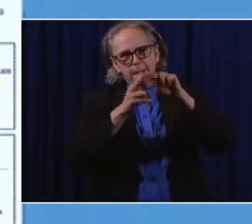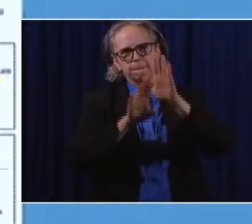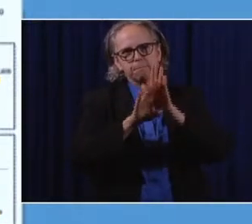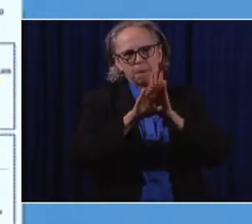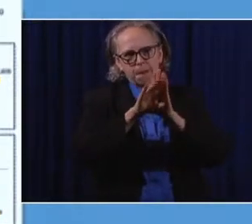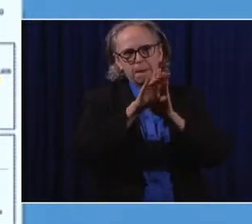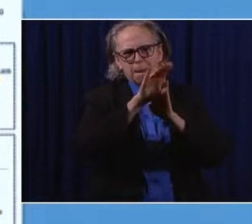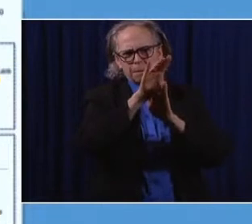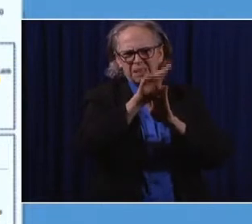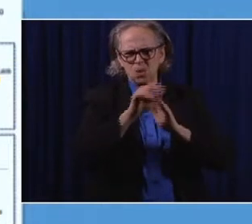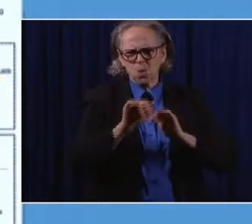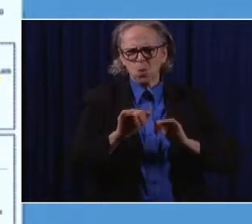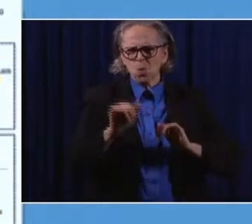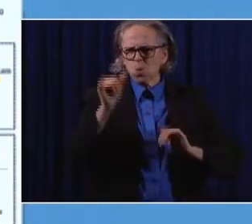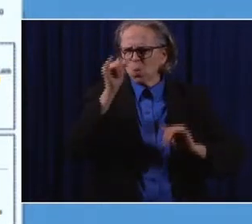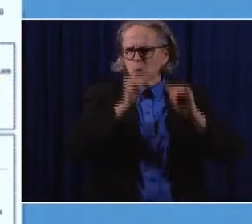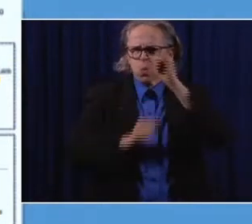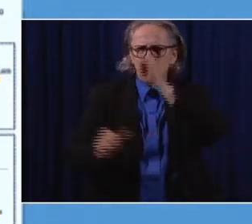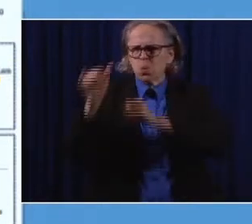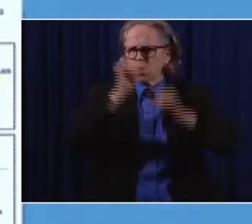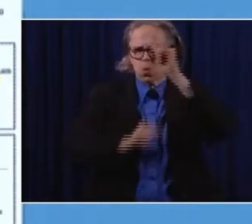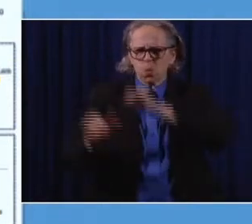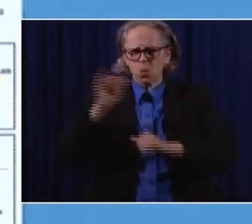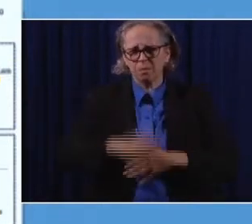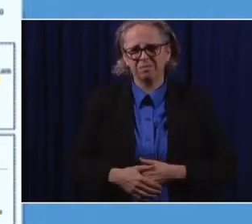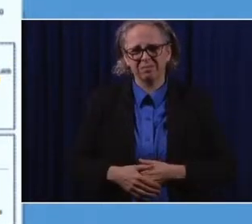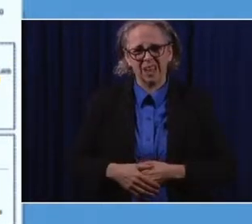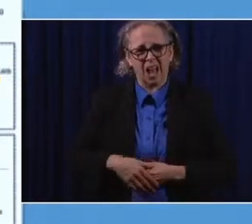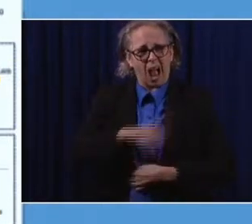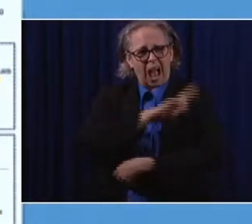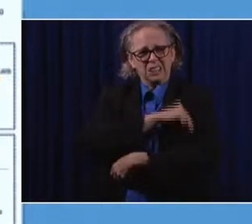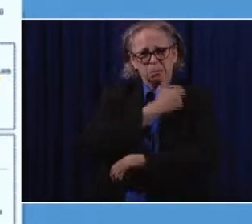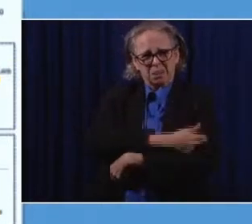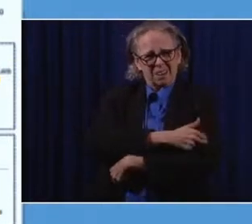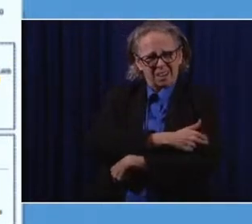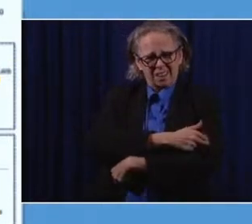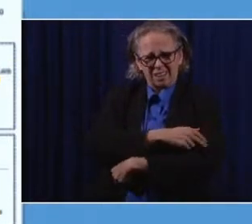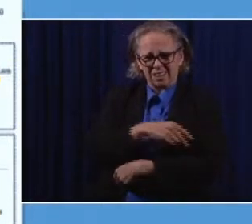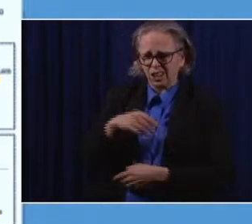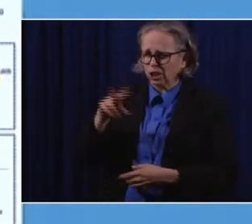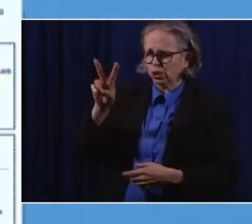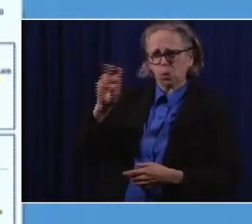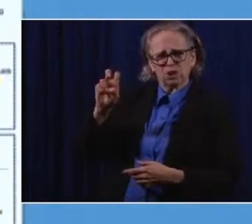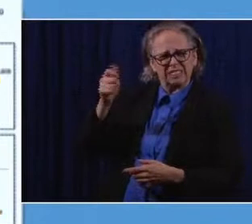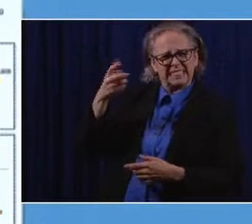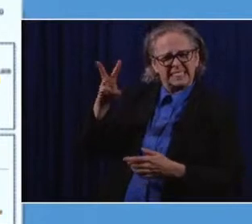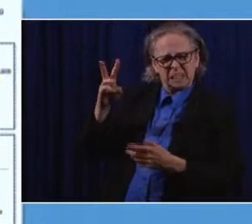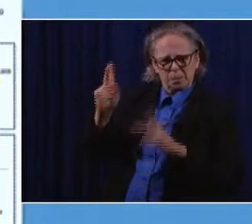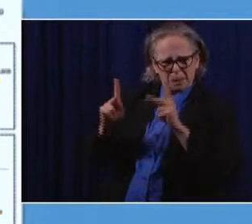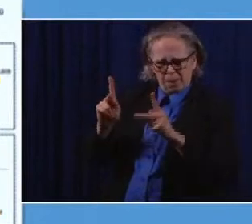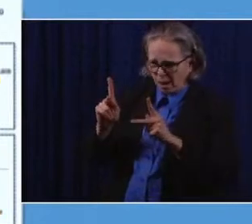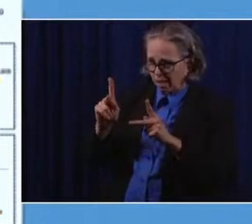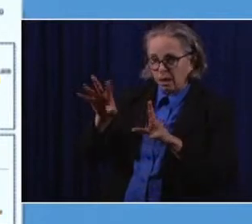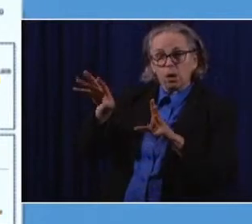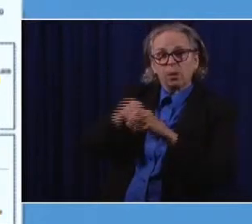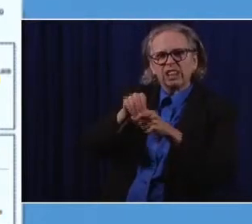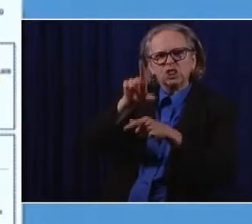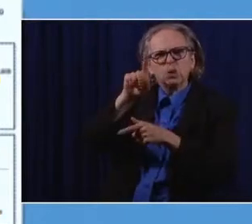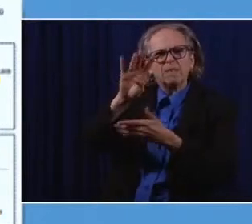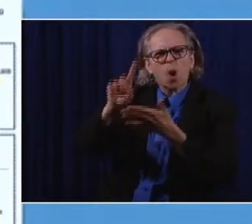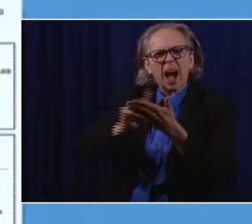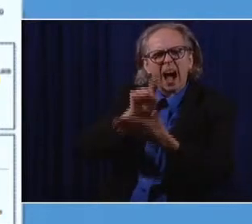have 216 new hospitalizations reported in the past 24 hours. It's the highest number